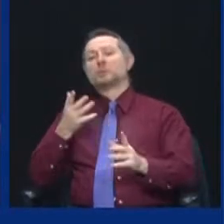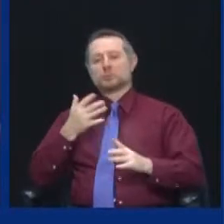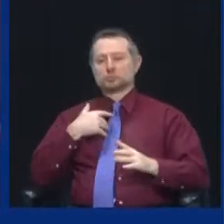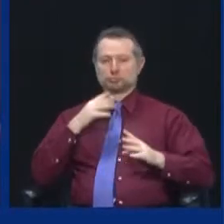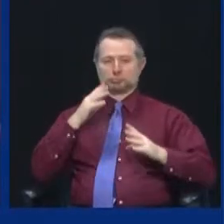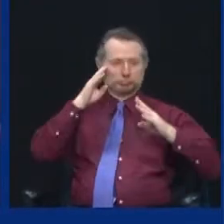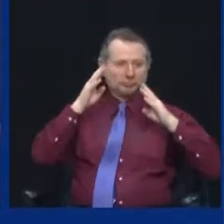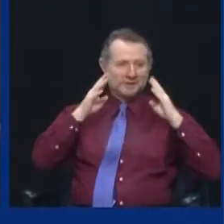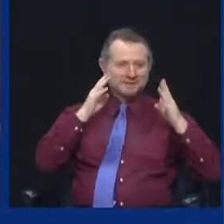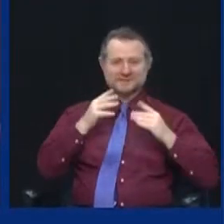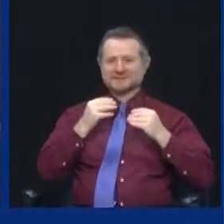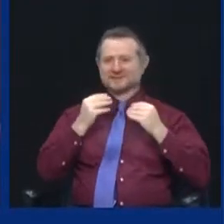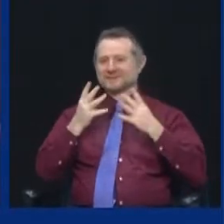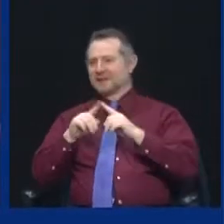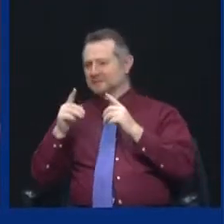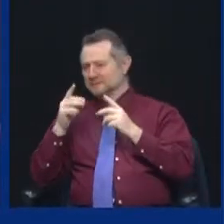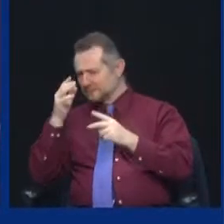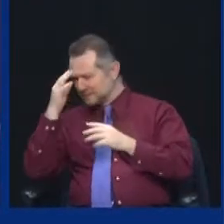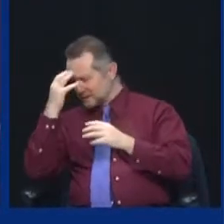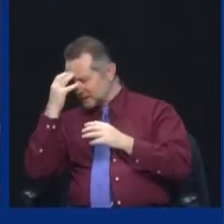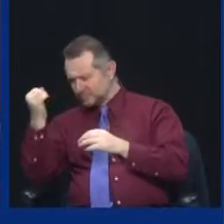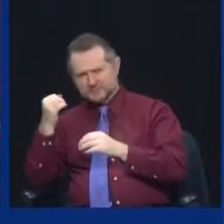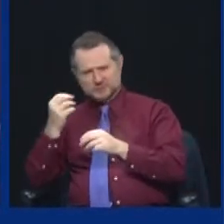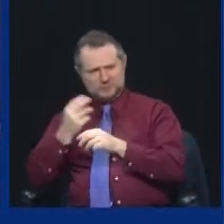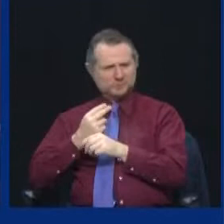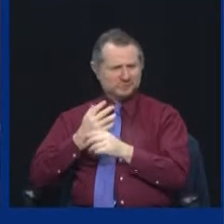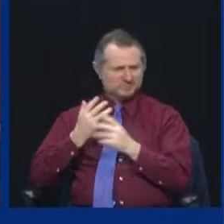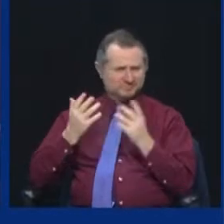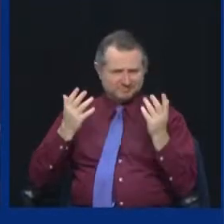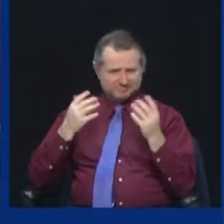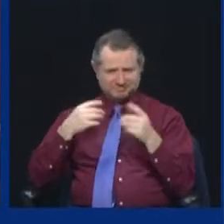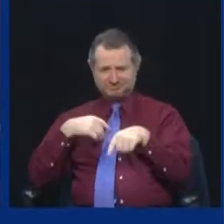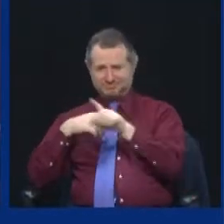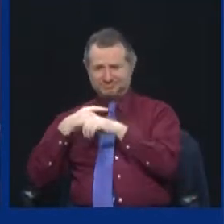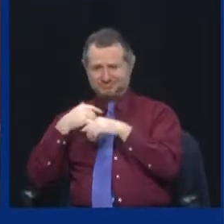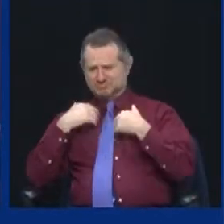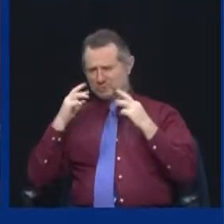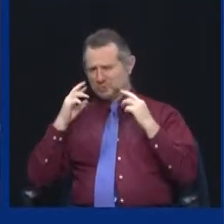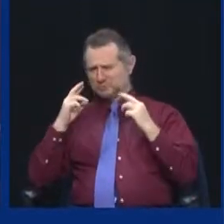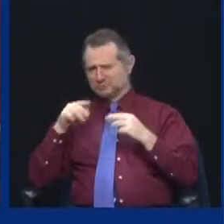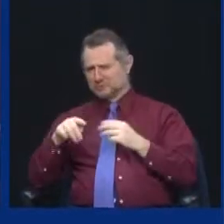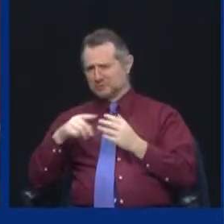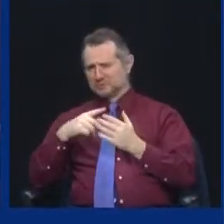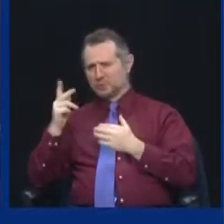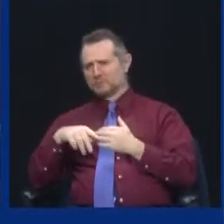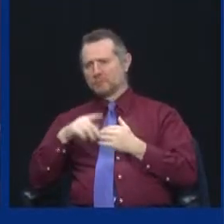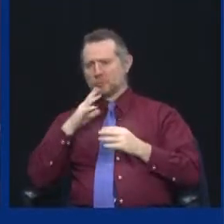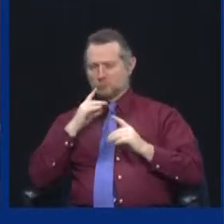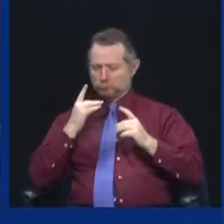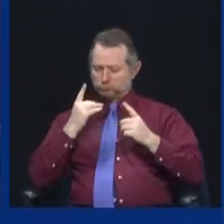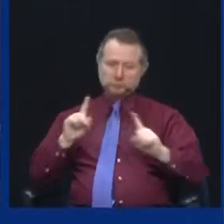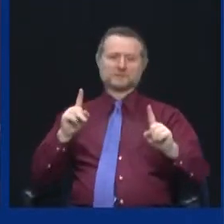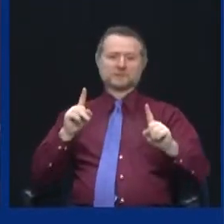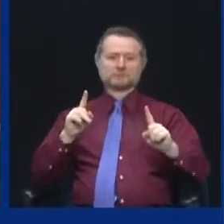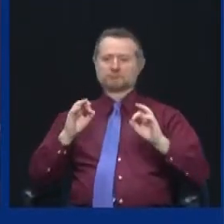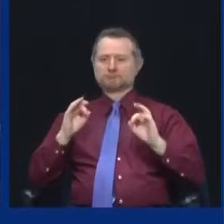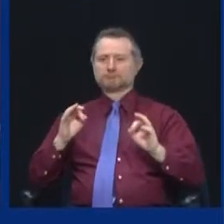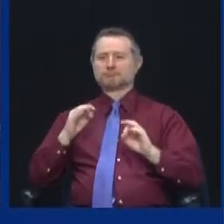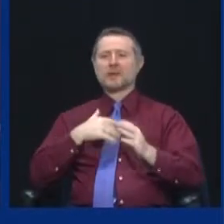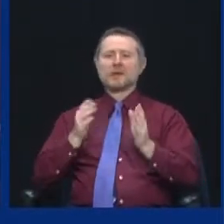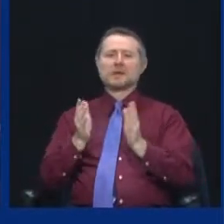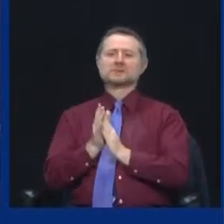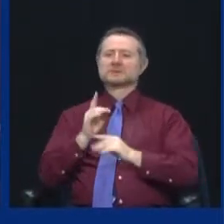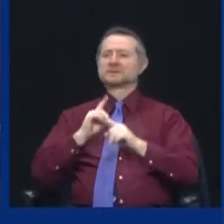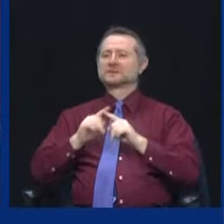it's also common sense. And I'm hopeful that it will work. We're asking other transit authorities across the state